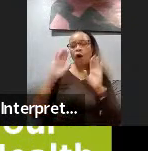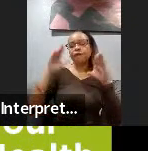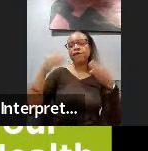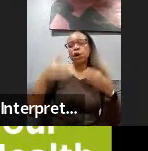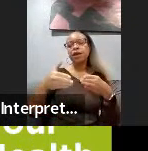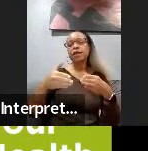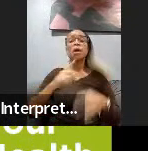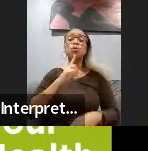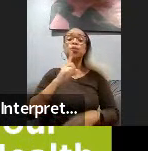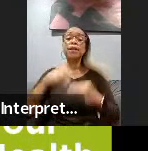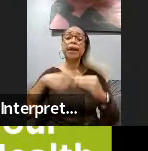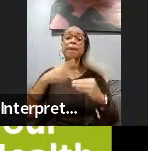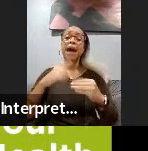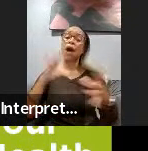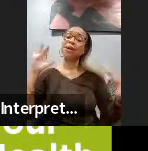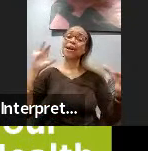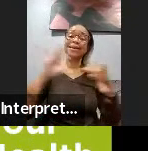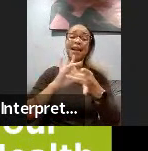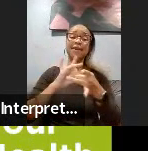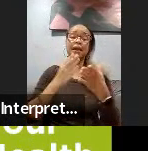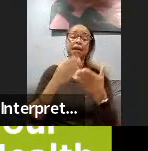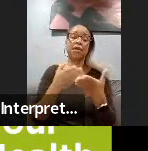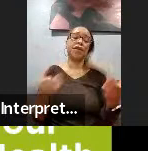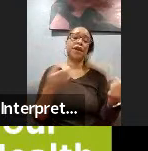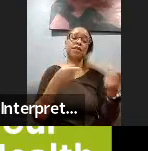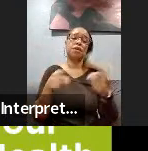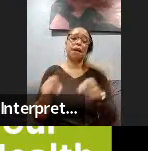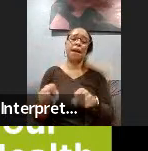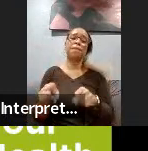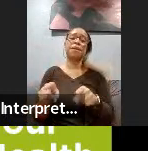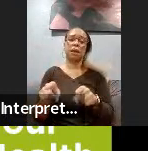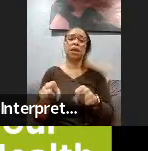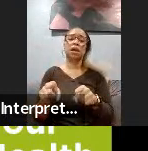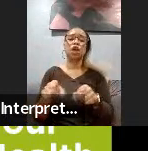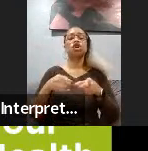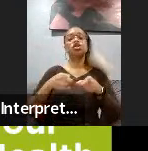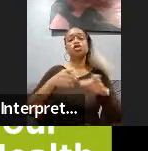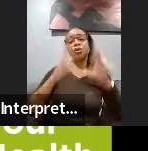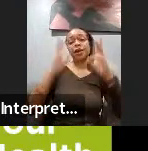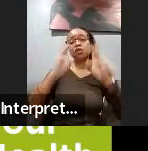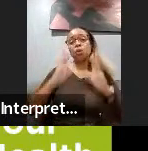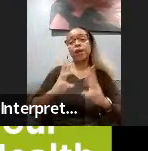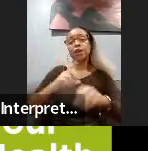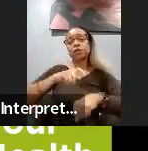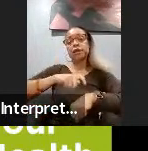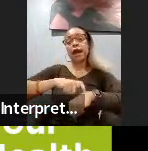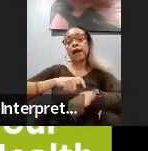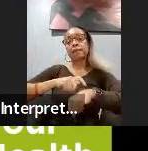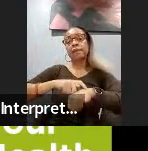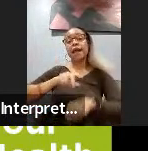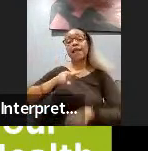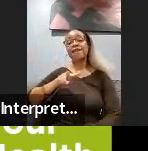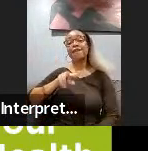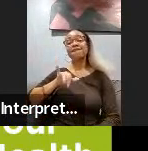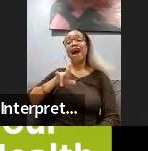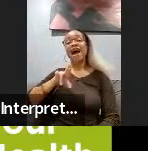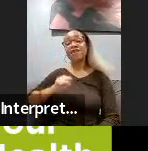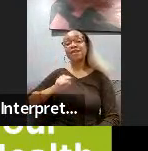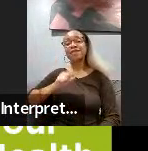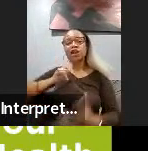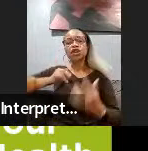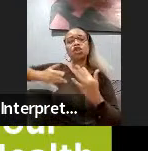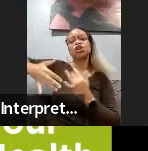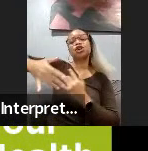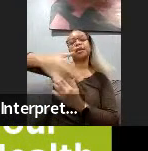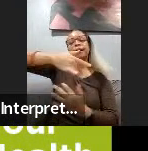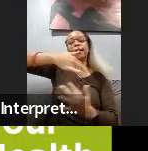about honing in on the things that are happening during the winter season, the viruses that are circulating. And